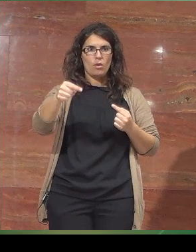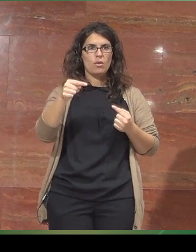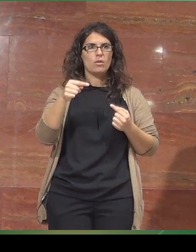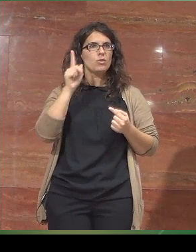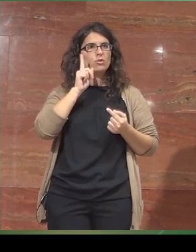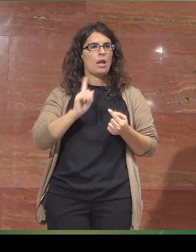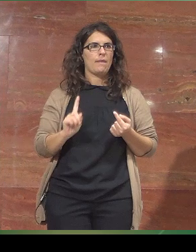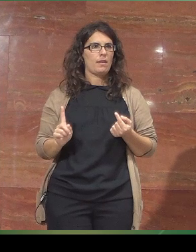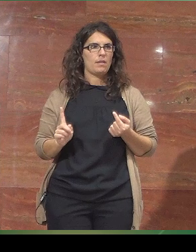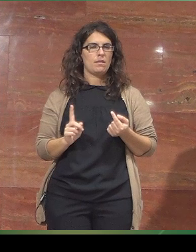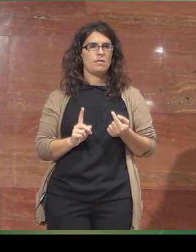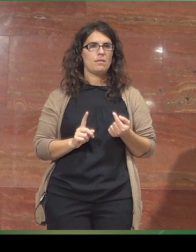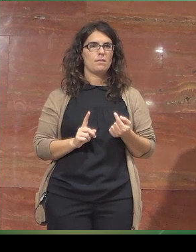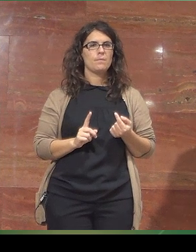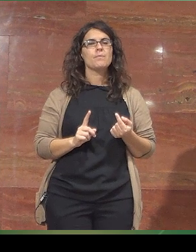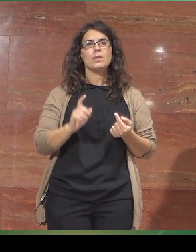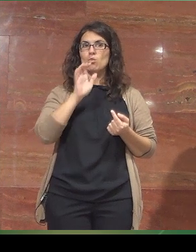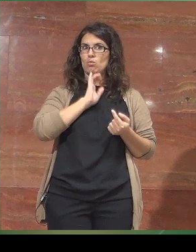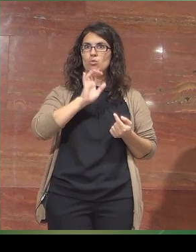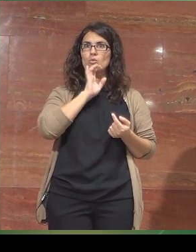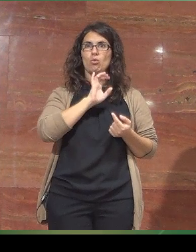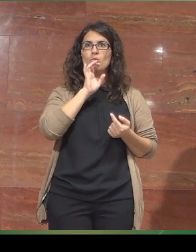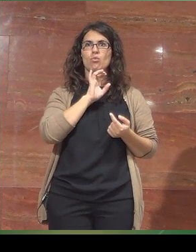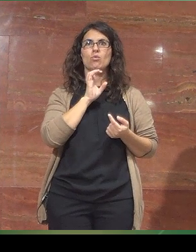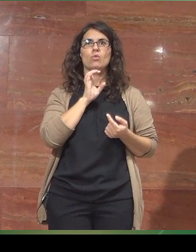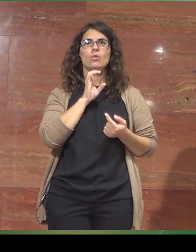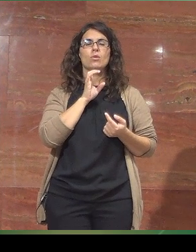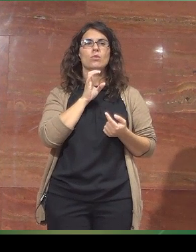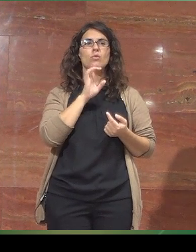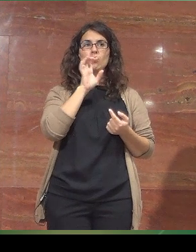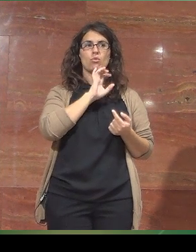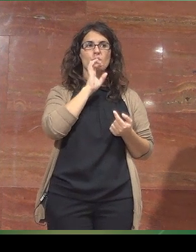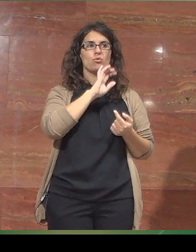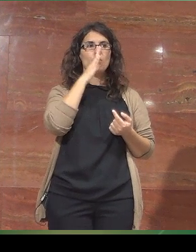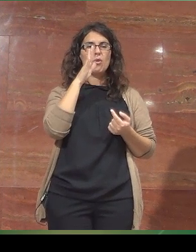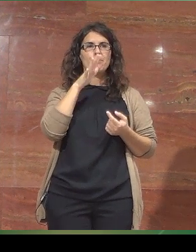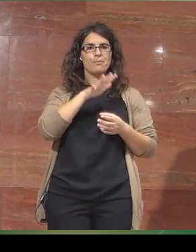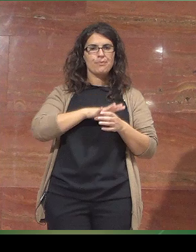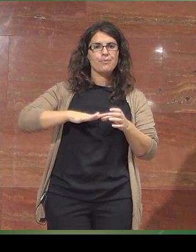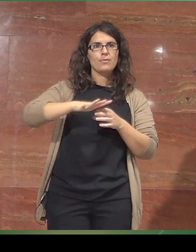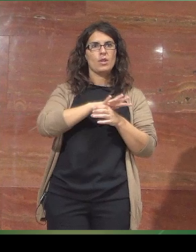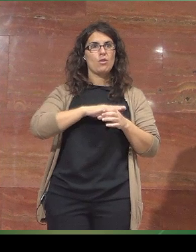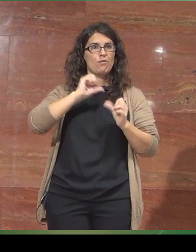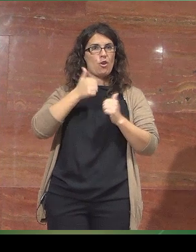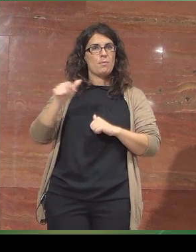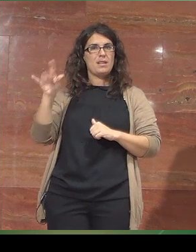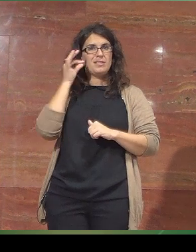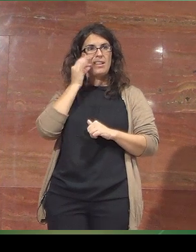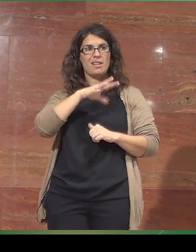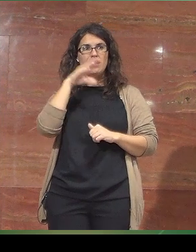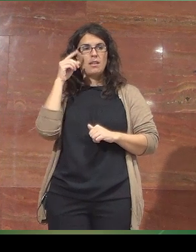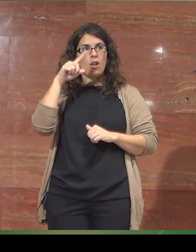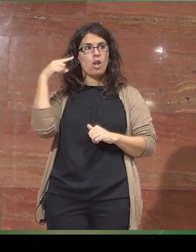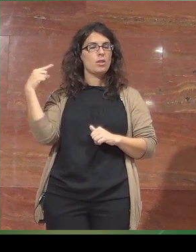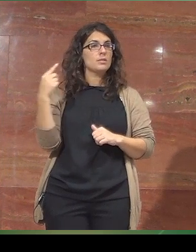Interestingly, the geography and the way that she understood London was by the tube map, and